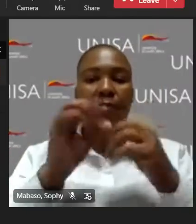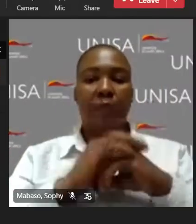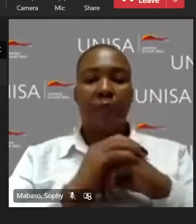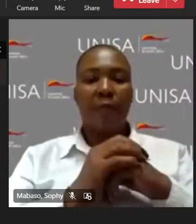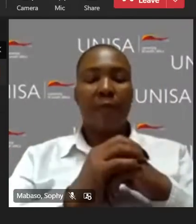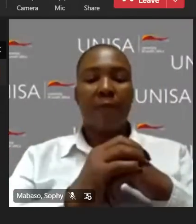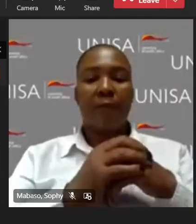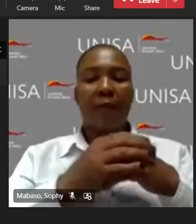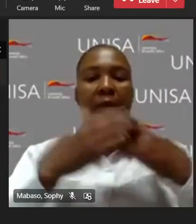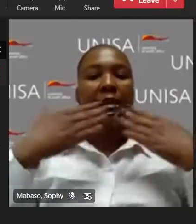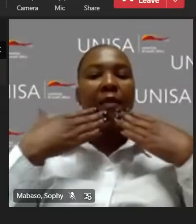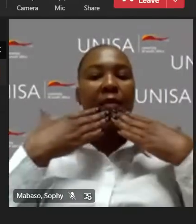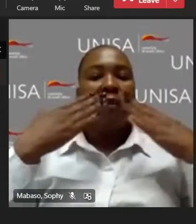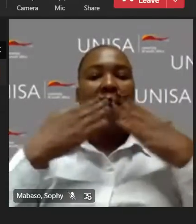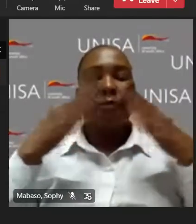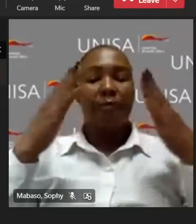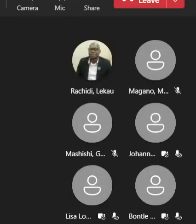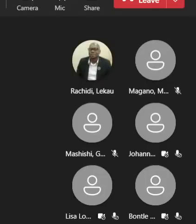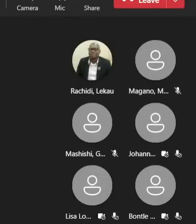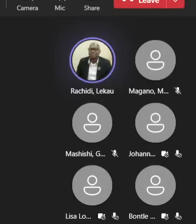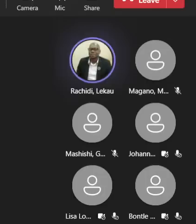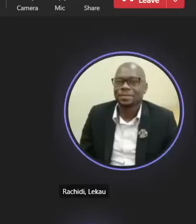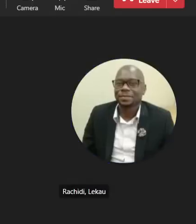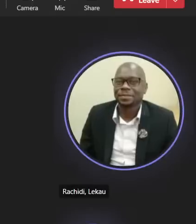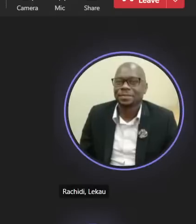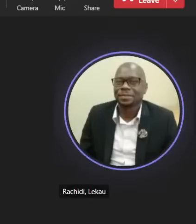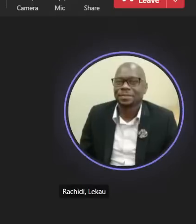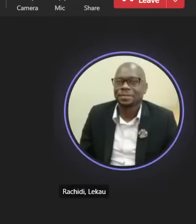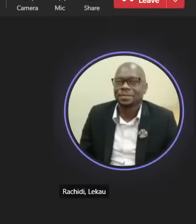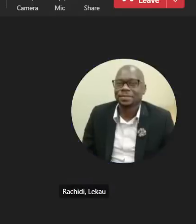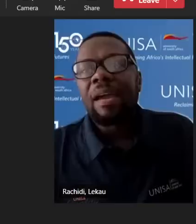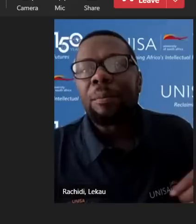Thank you very much for the